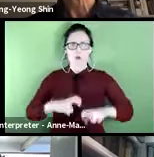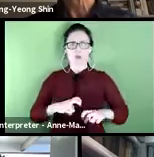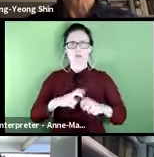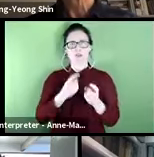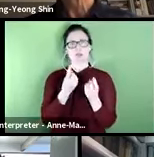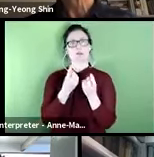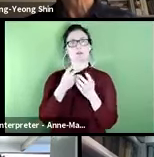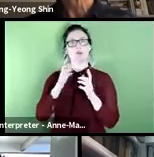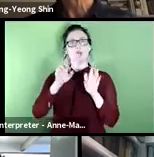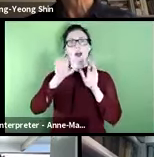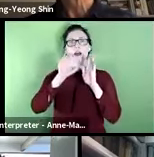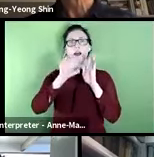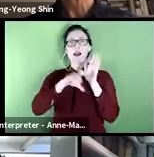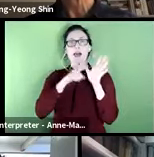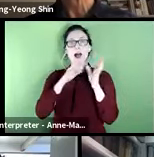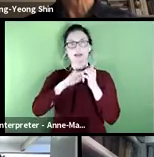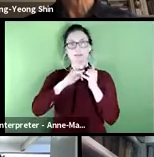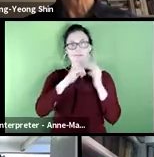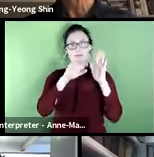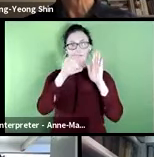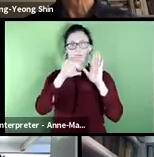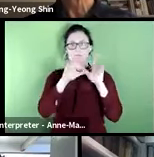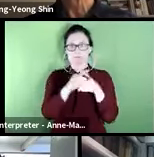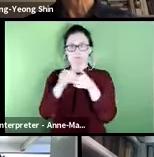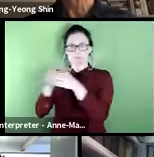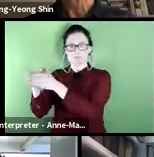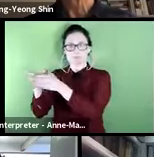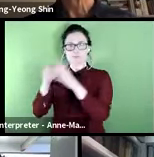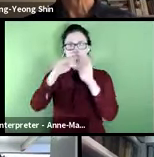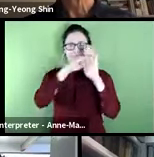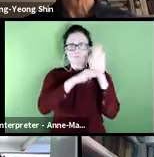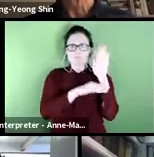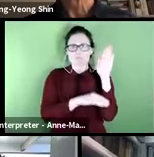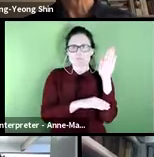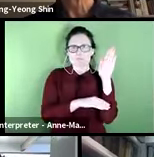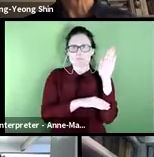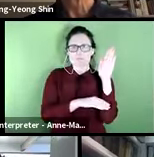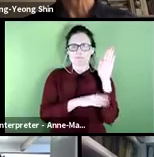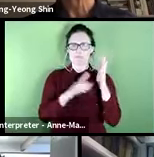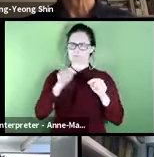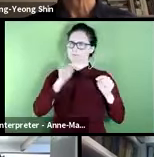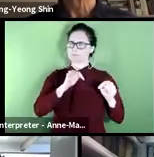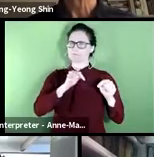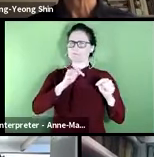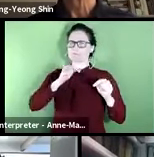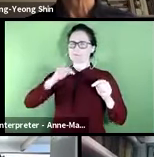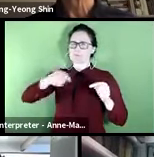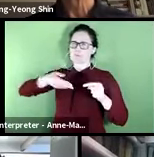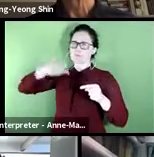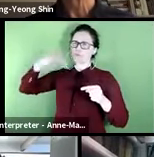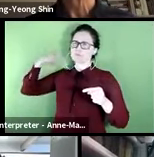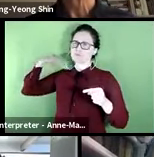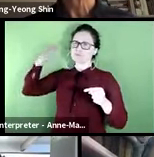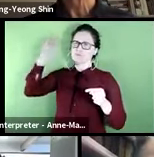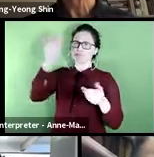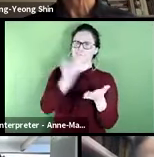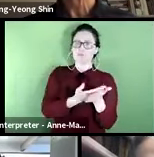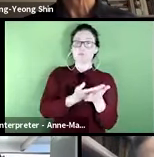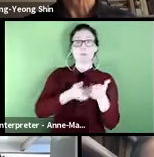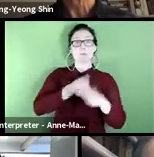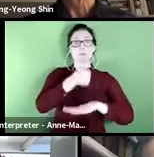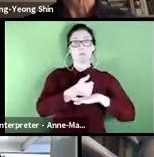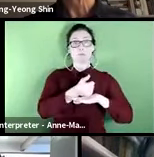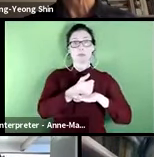stratification. The sociology of class stratification has a long history. It's focused very much upon occupational and